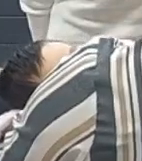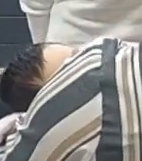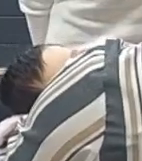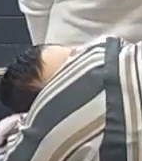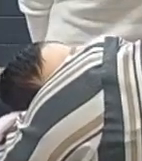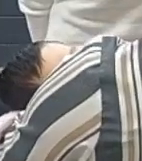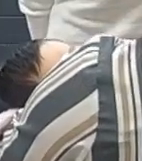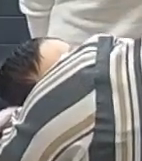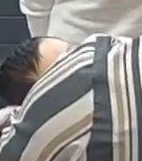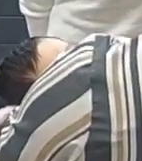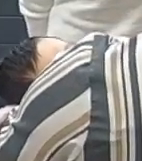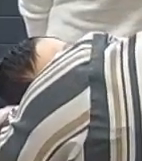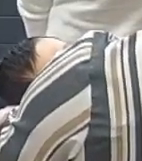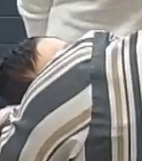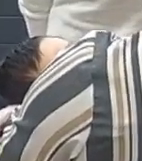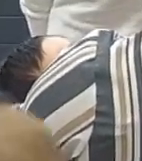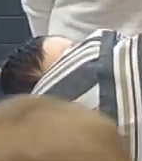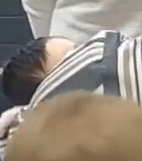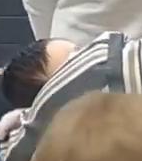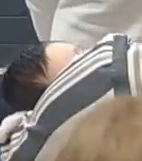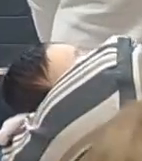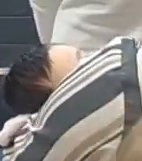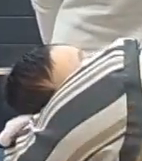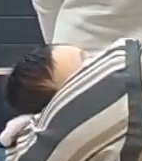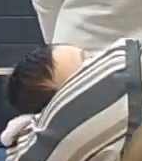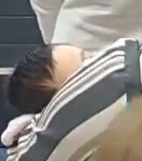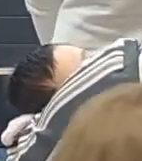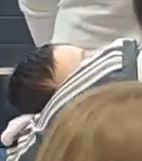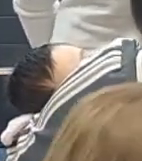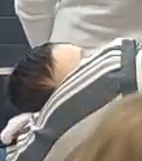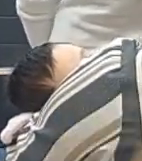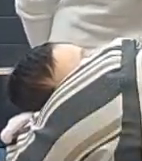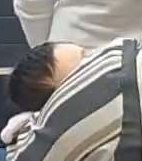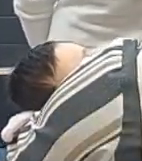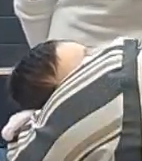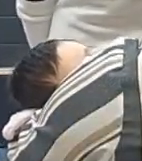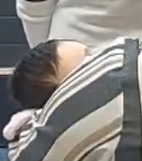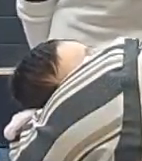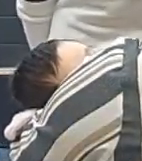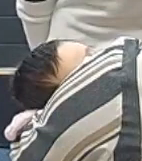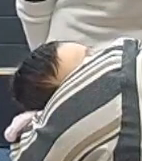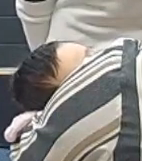We're going to pray, finishing the service. Firstly, we're going to have a word of glorification.